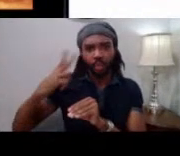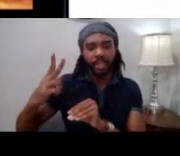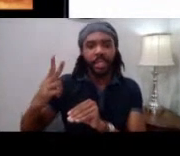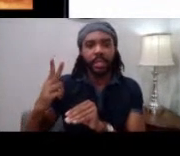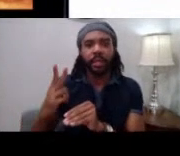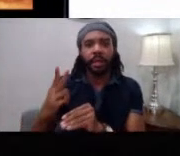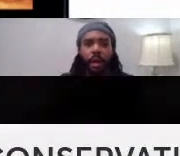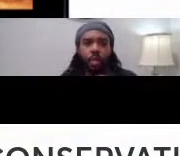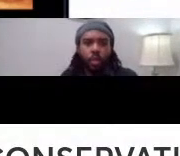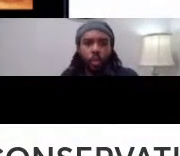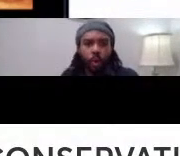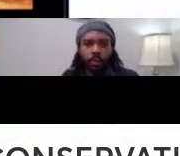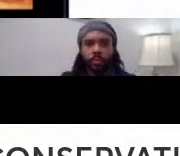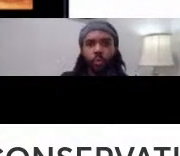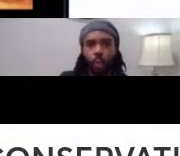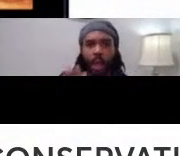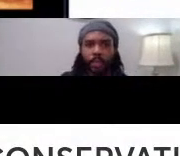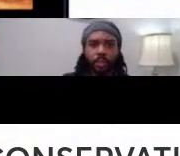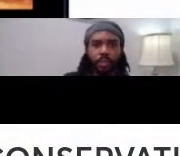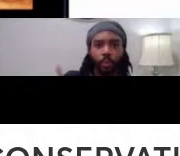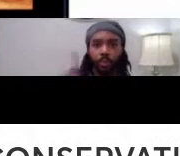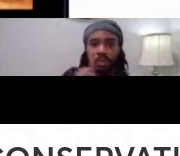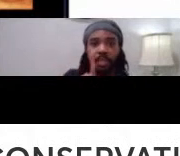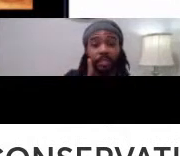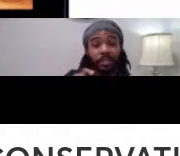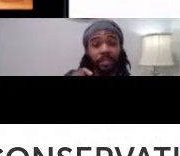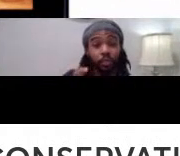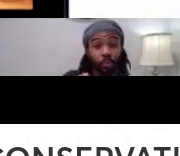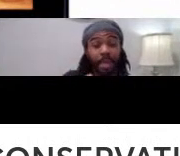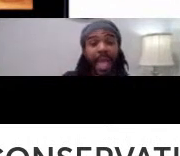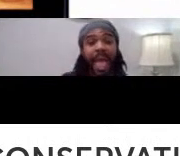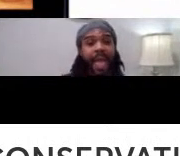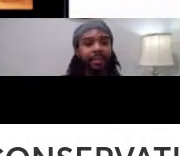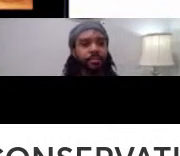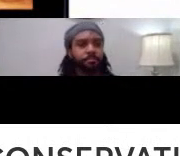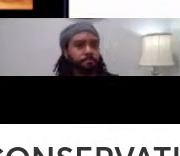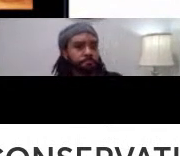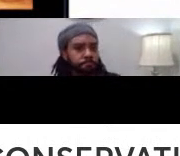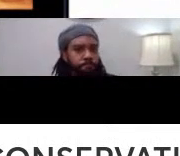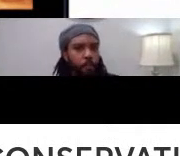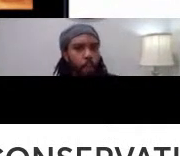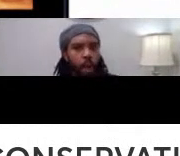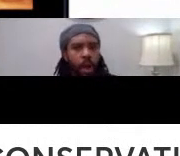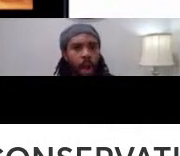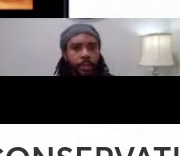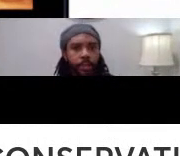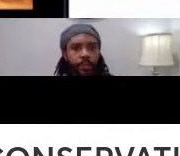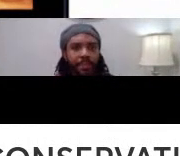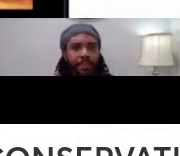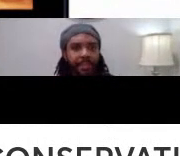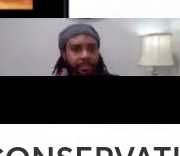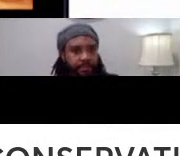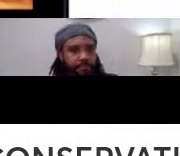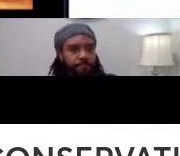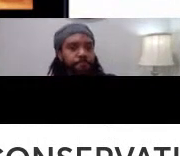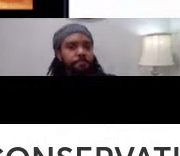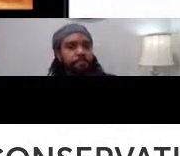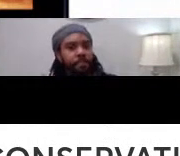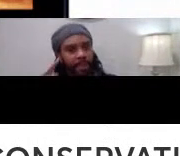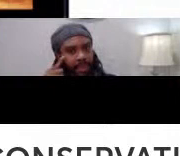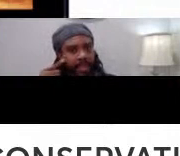supremacist political party and conservative elites who see public organizing and liberal democracy as threats to their wealth and